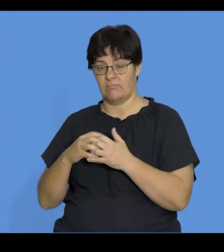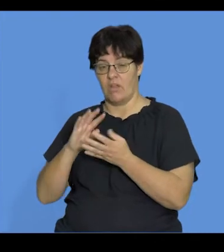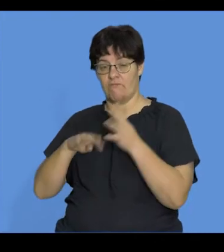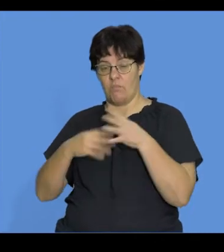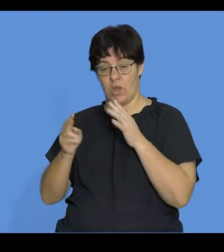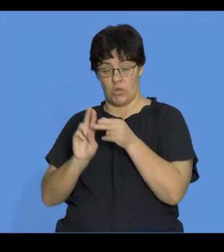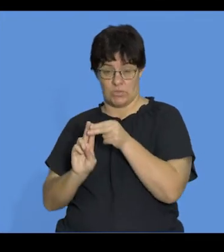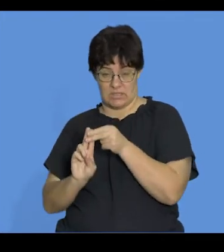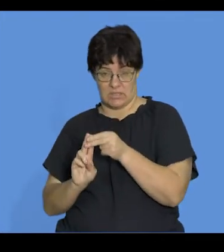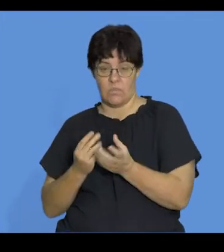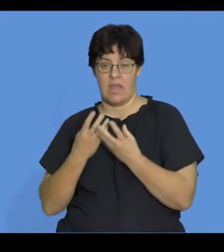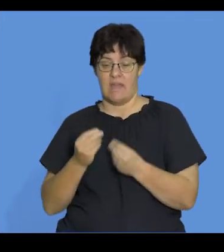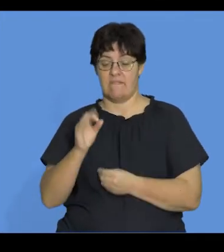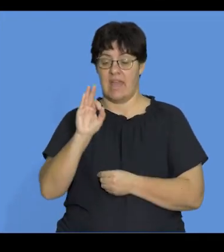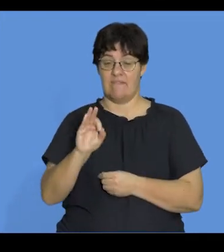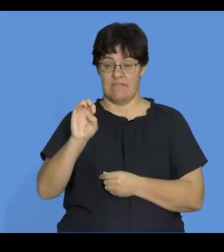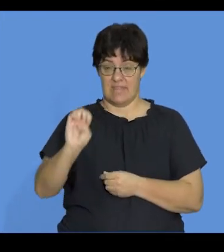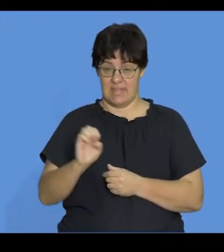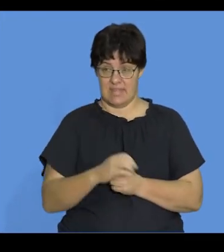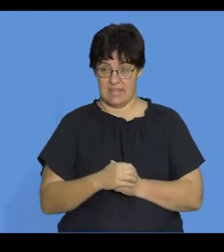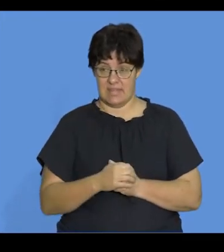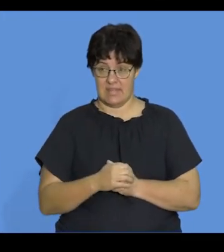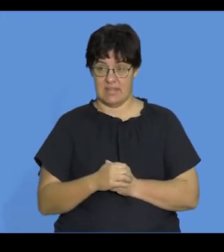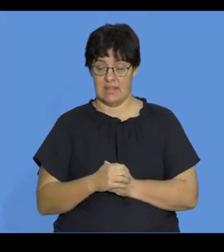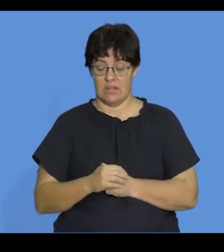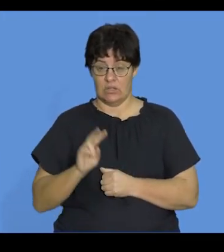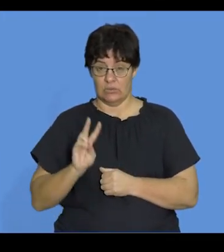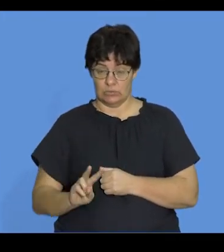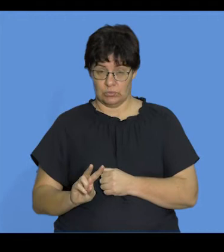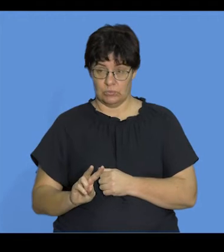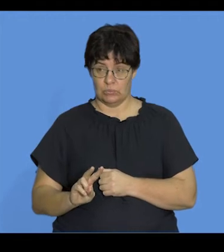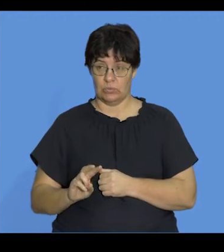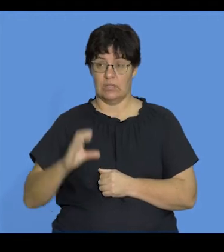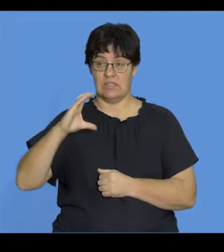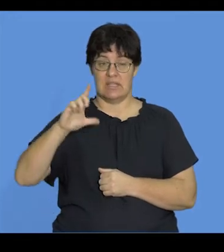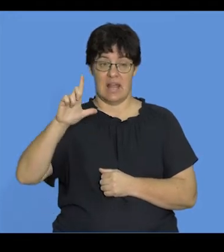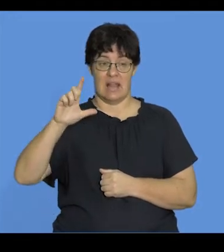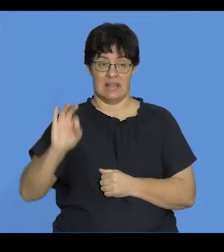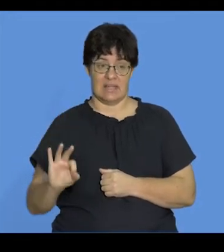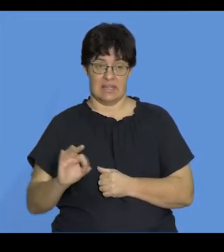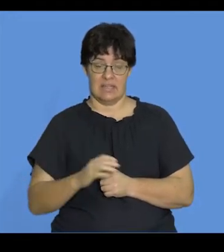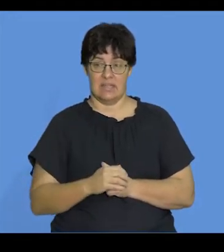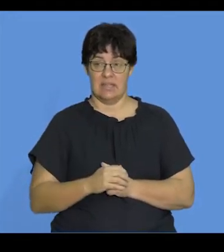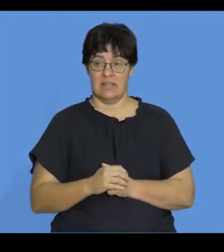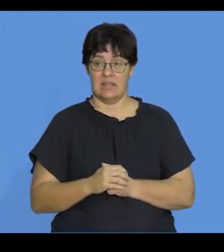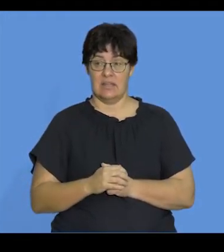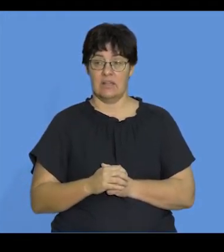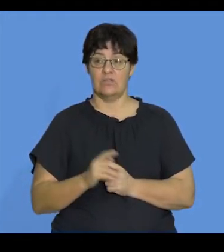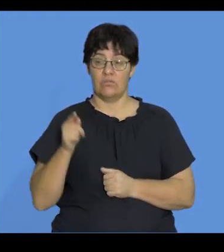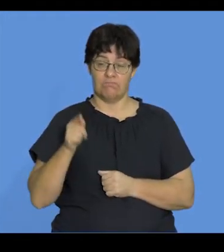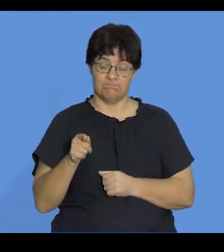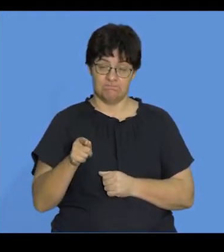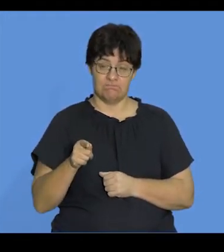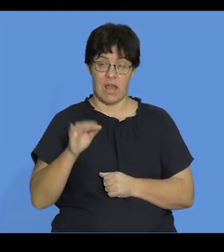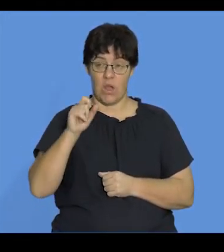formula unit, what do we have? We have got Fe, okay, 2Cl3, right? So